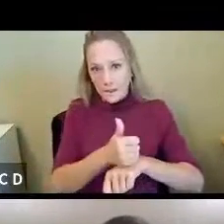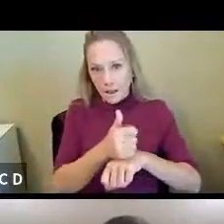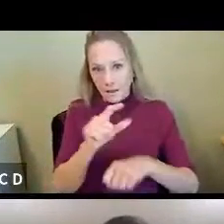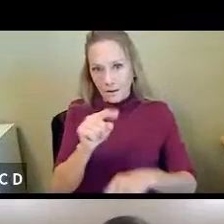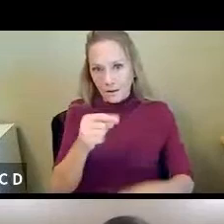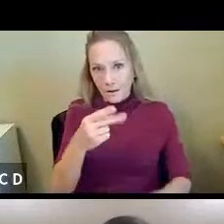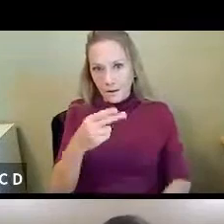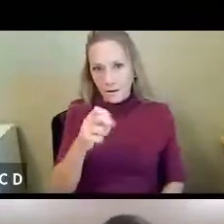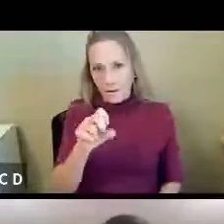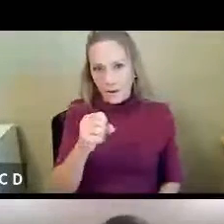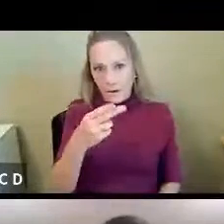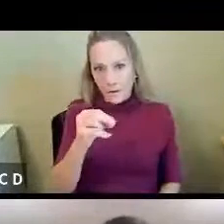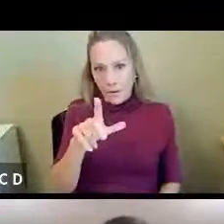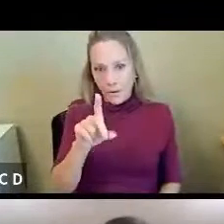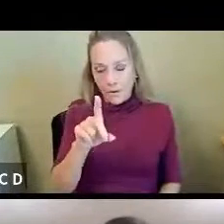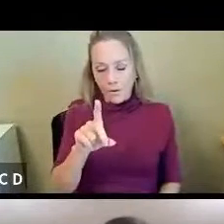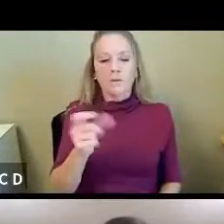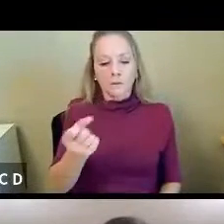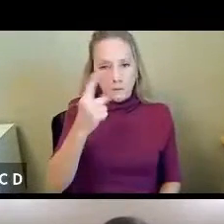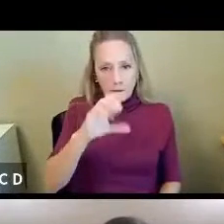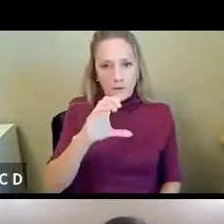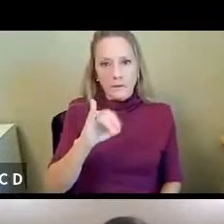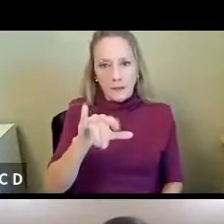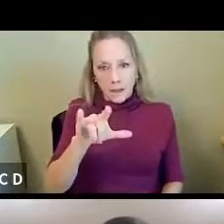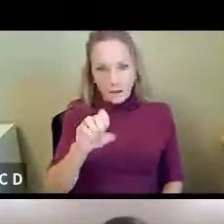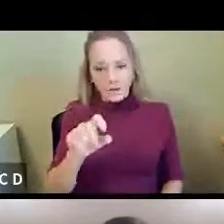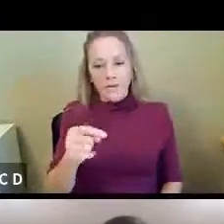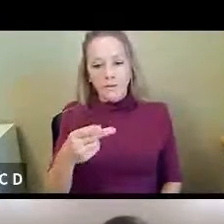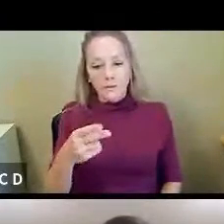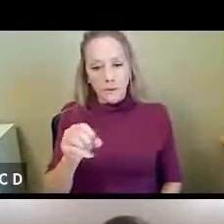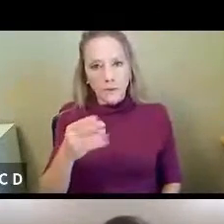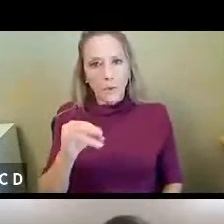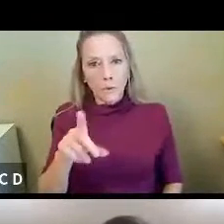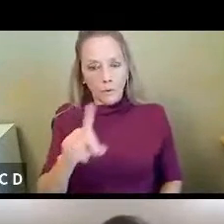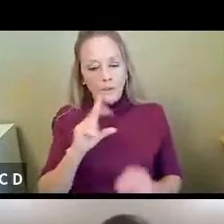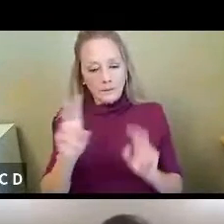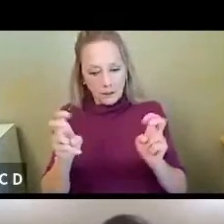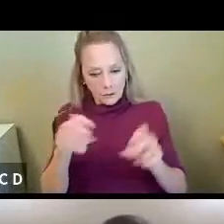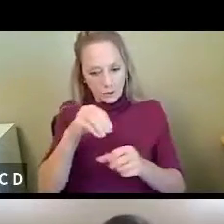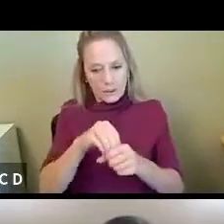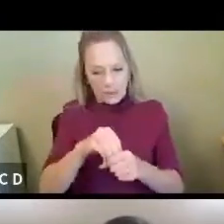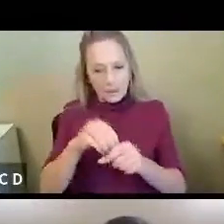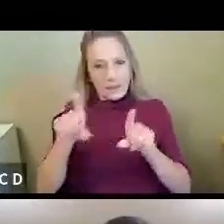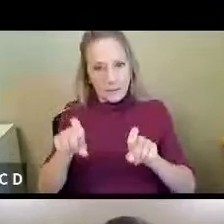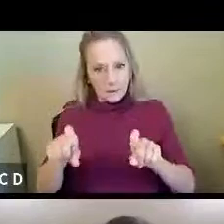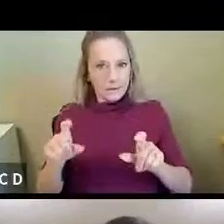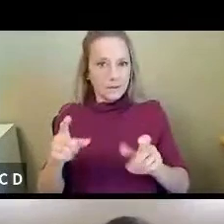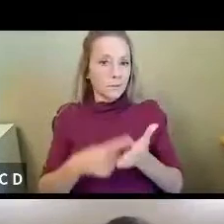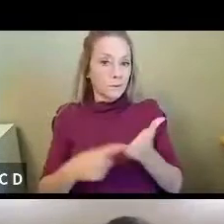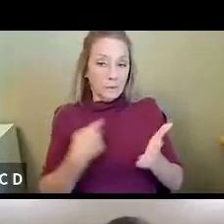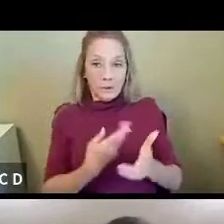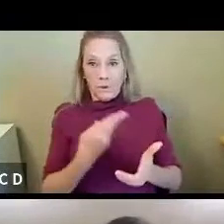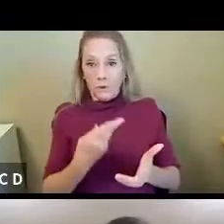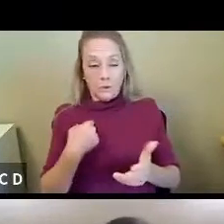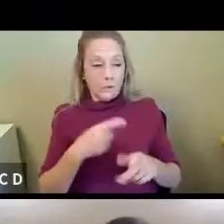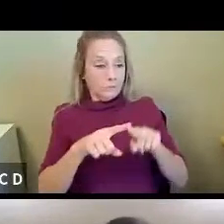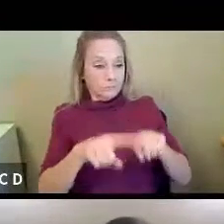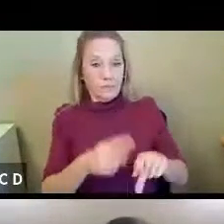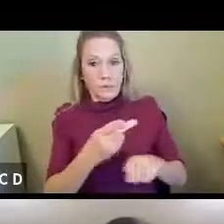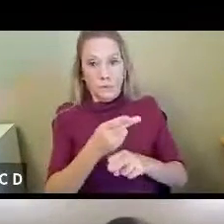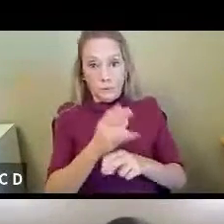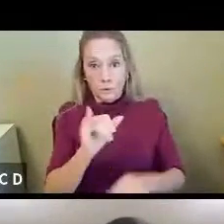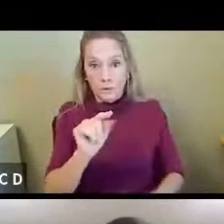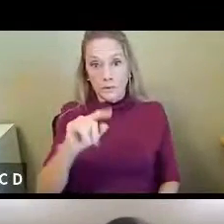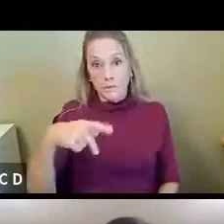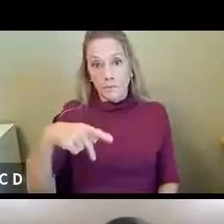cycle threshold is also a standard in PCR testing. It's what we use. It's a standard in medicine. It's a reliable test. And the PCR is